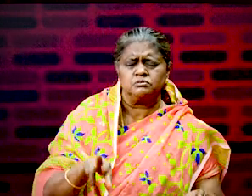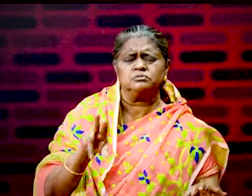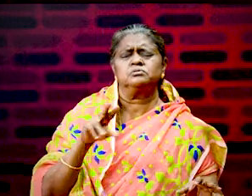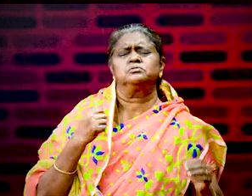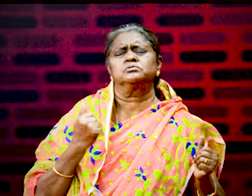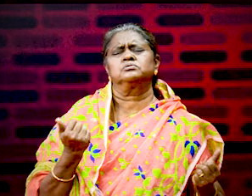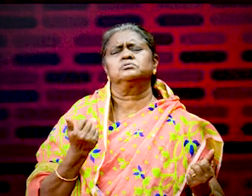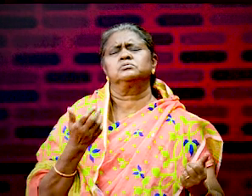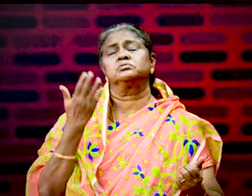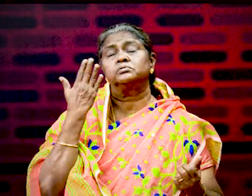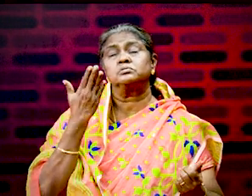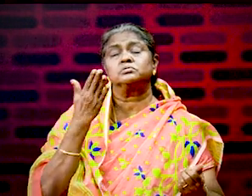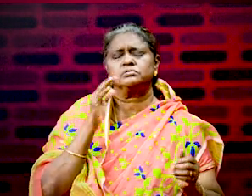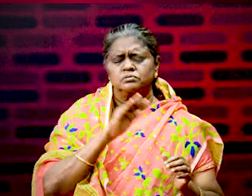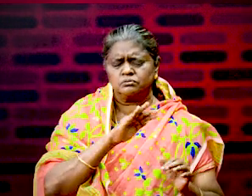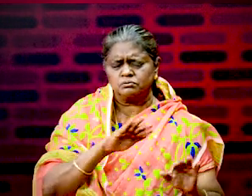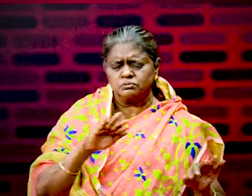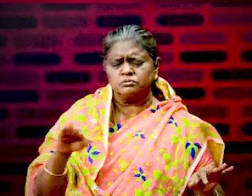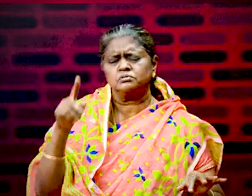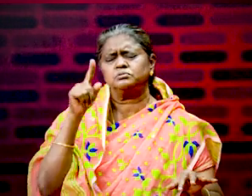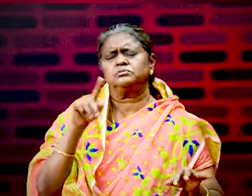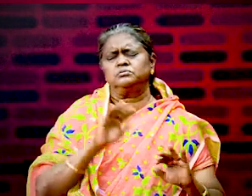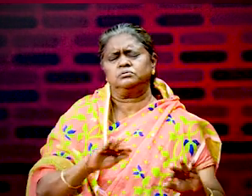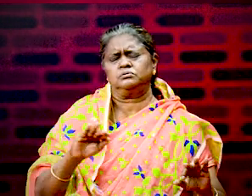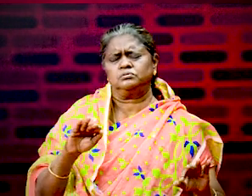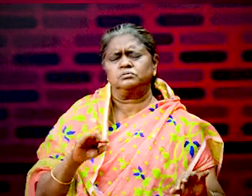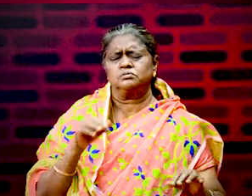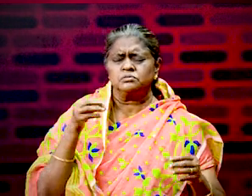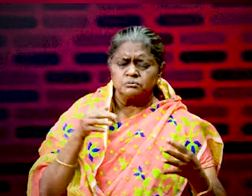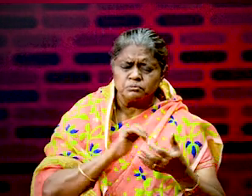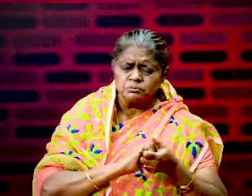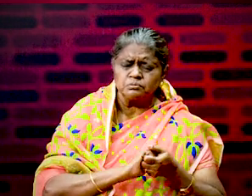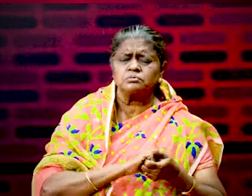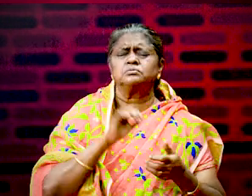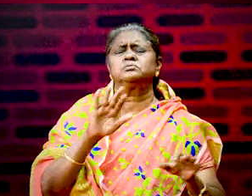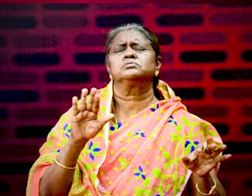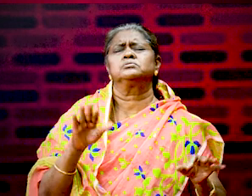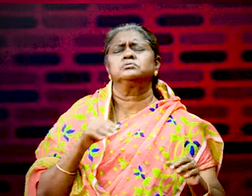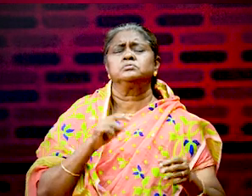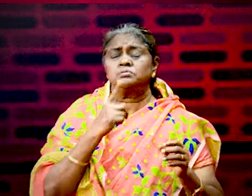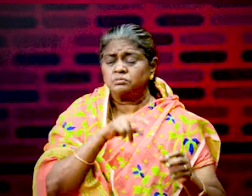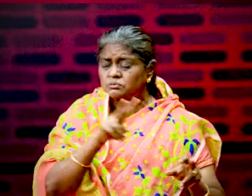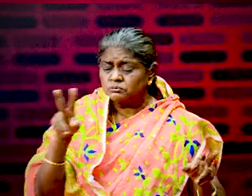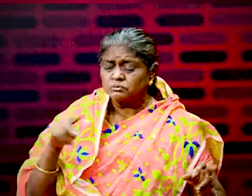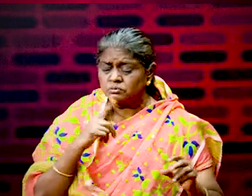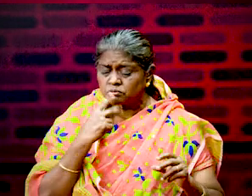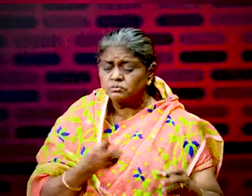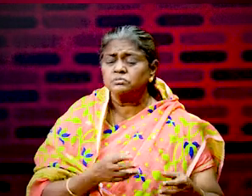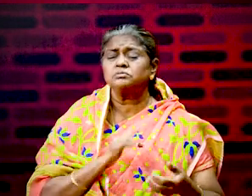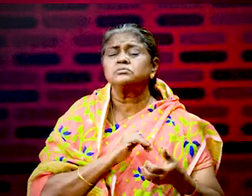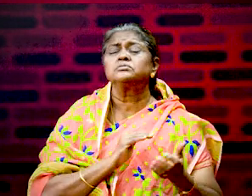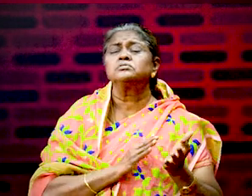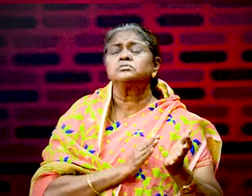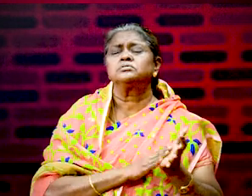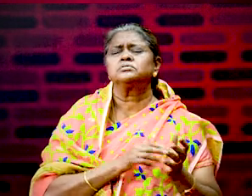God. Bless your children. Be with them. Let them see a miracle in this month, oh God. Especially I pray for the people who